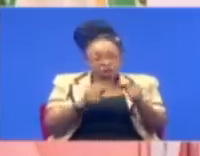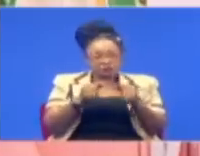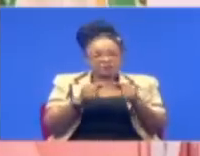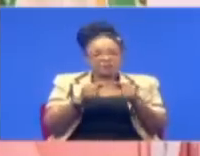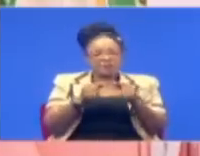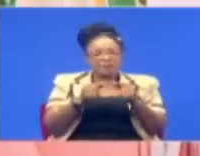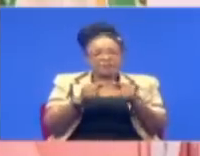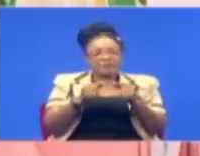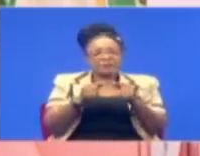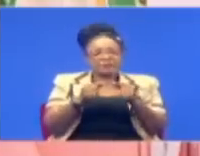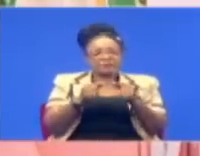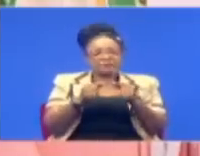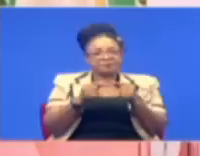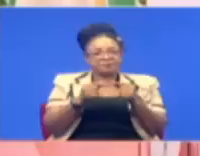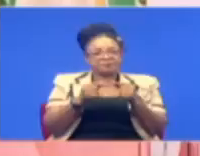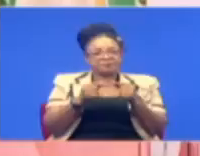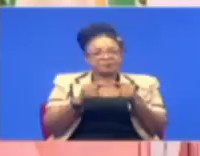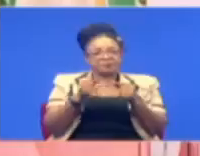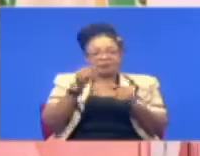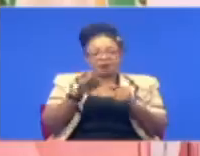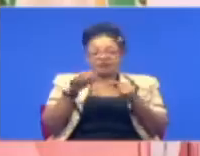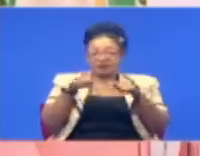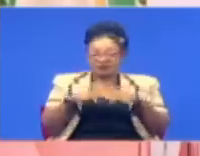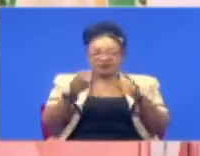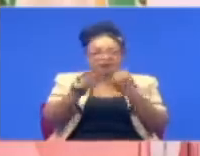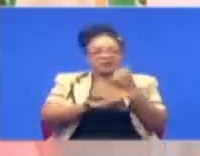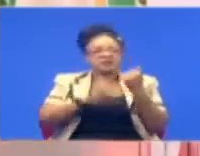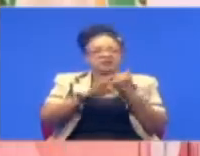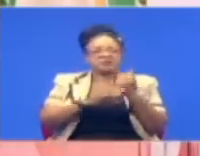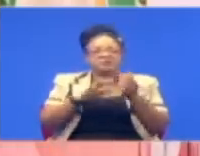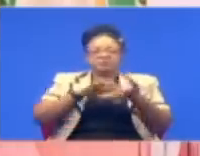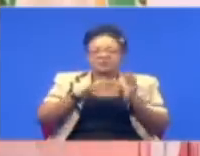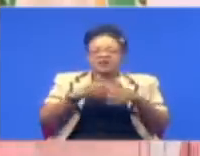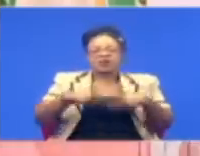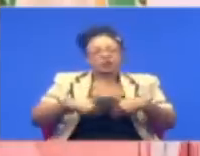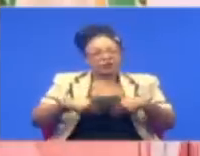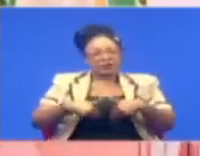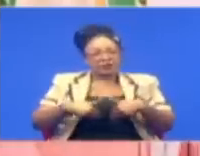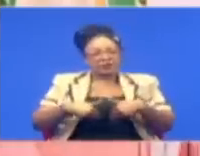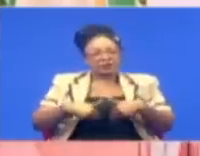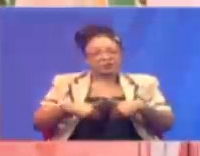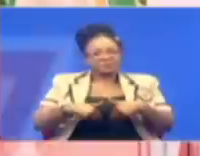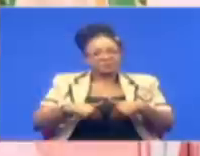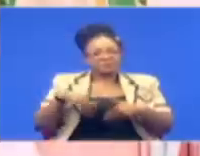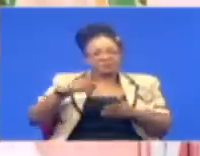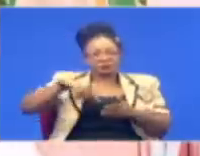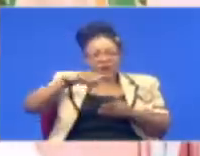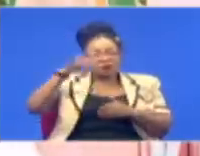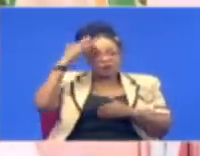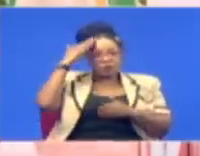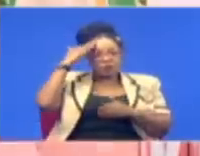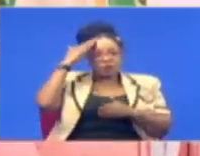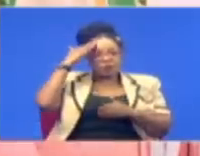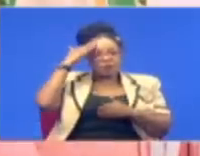next generation of this country is the youth. We know, for example,